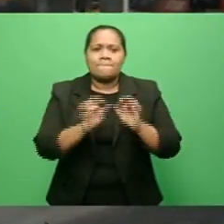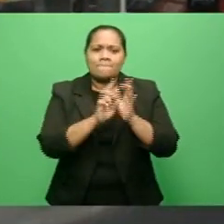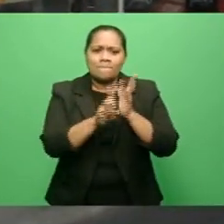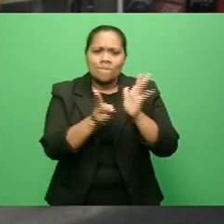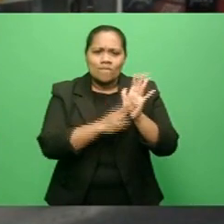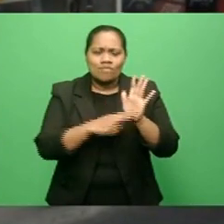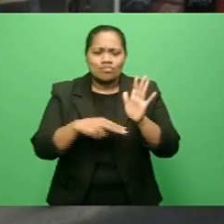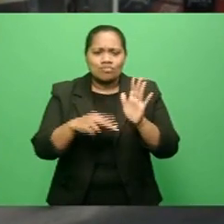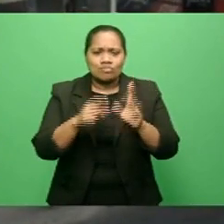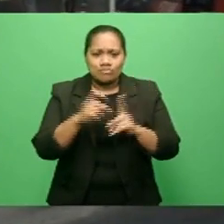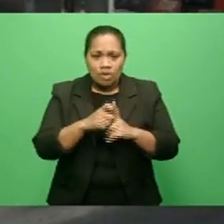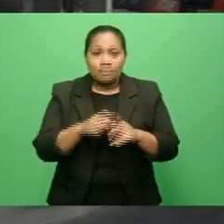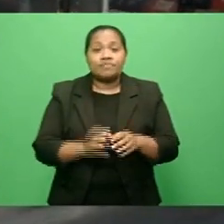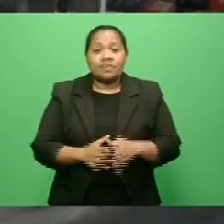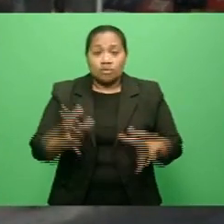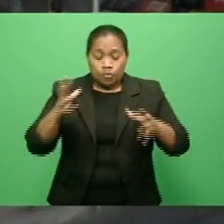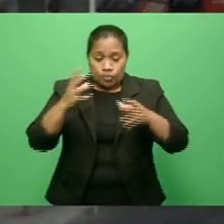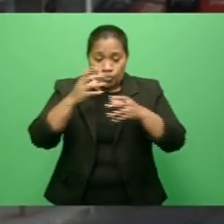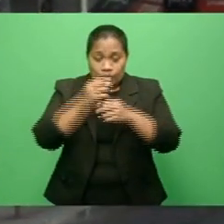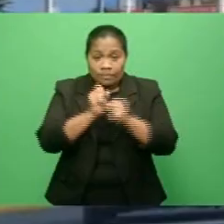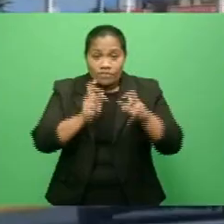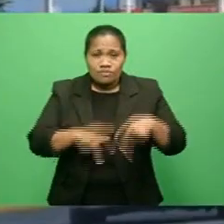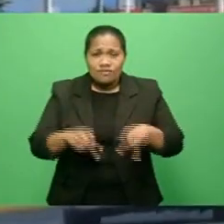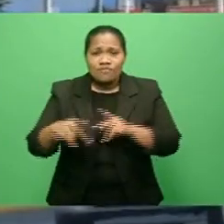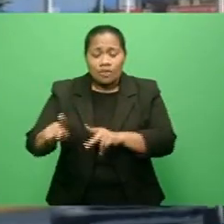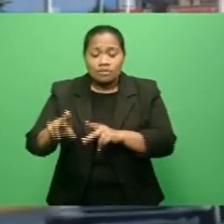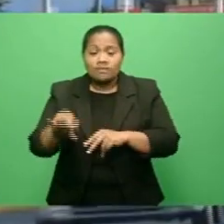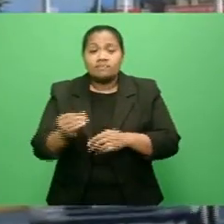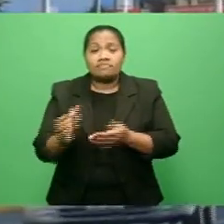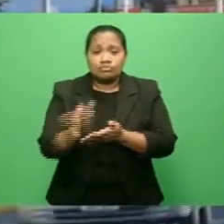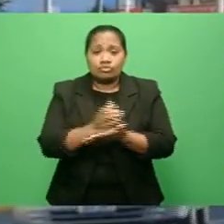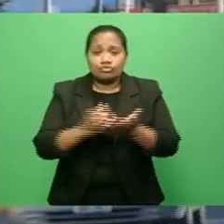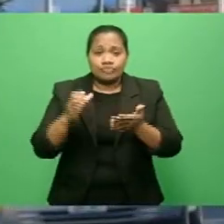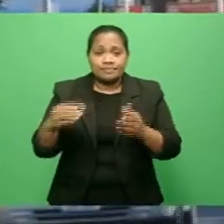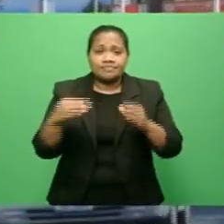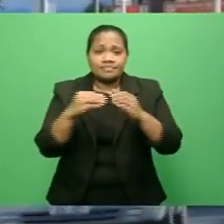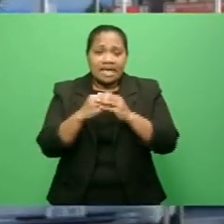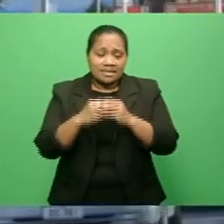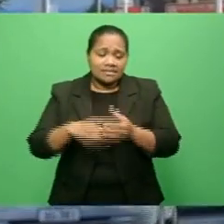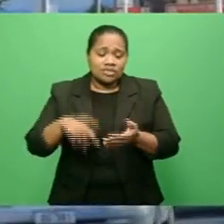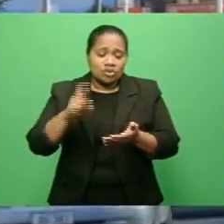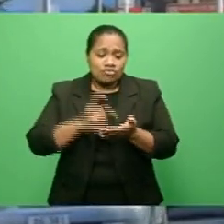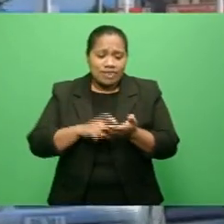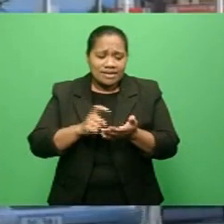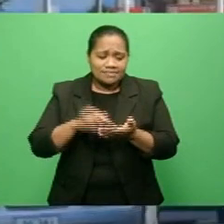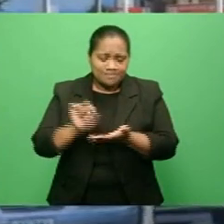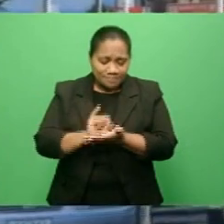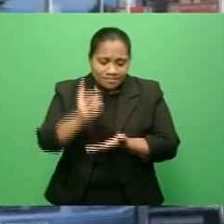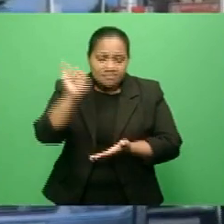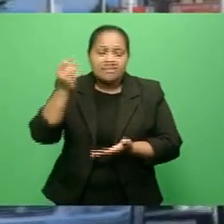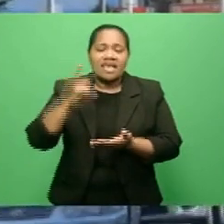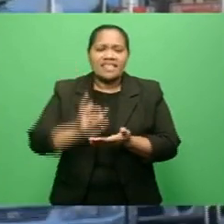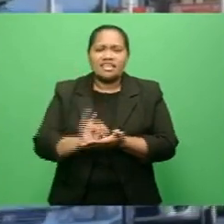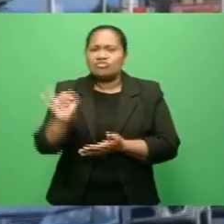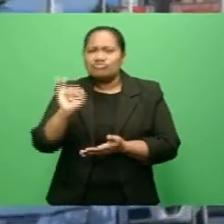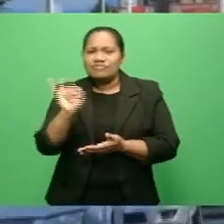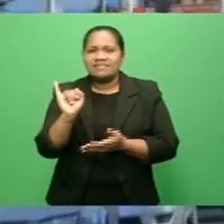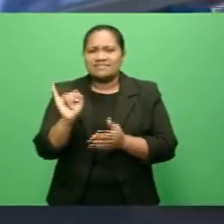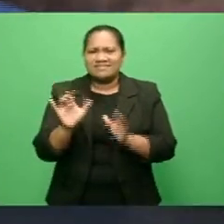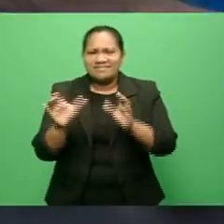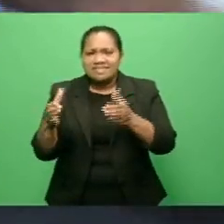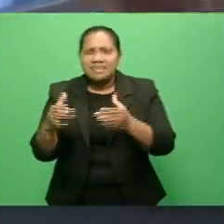the period. The overall performance of commercial banks, credit institutions, and insurance industry and other